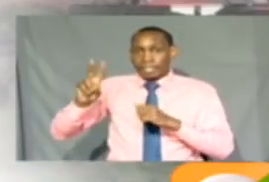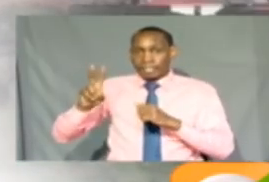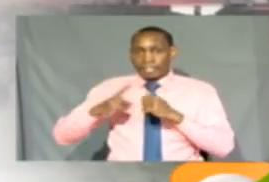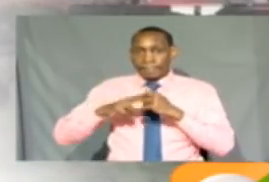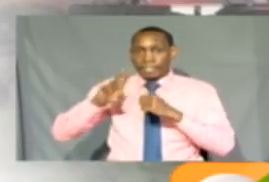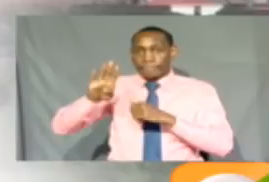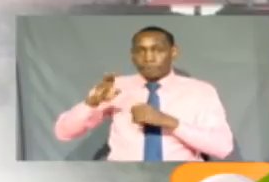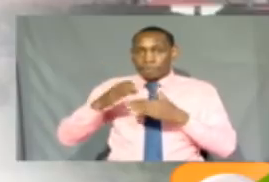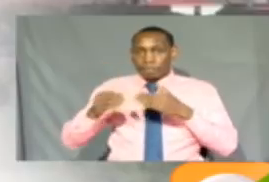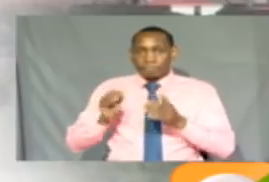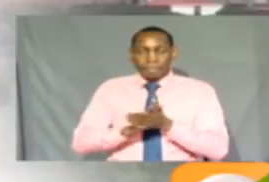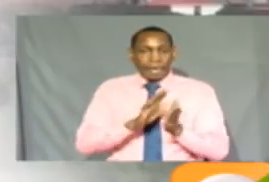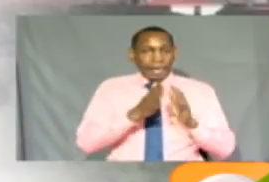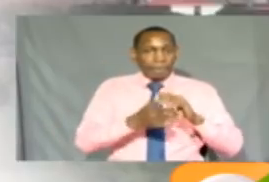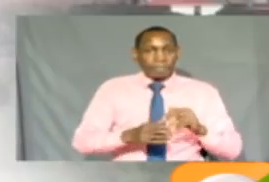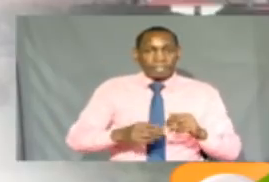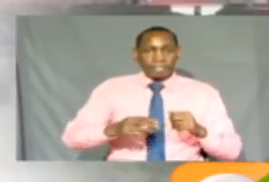or